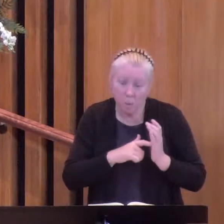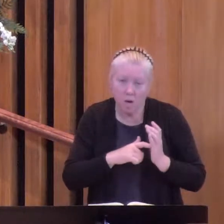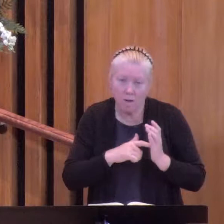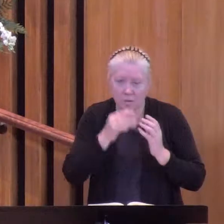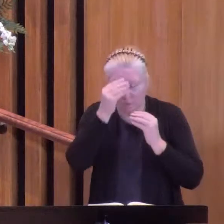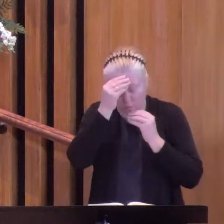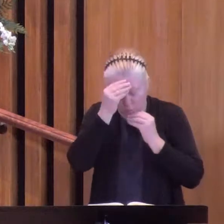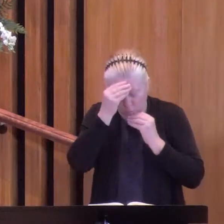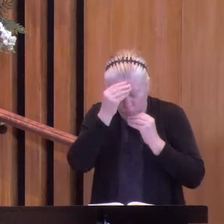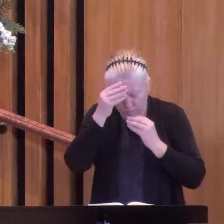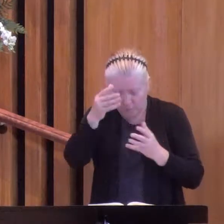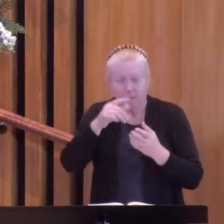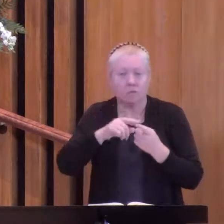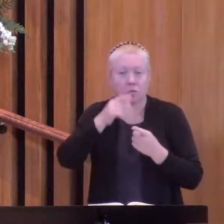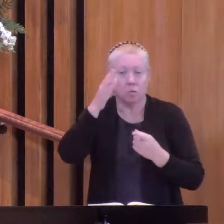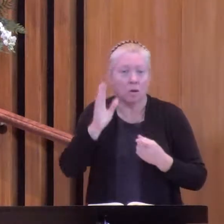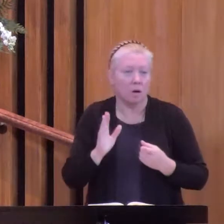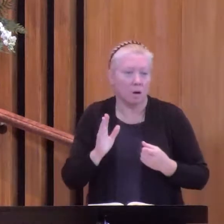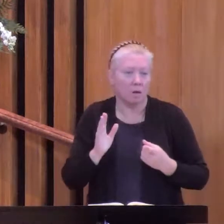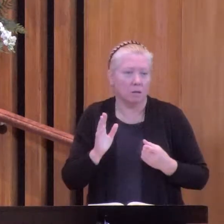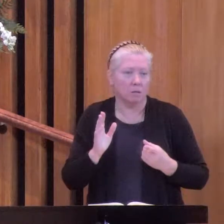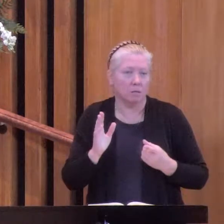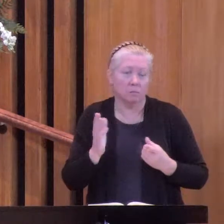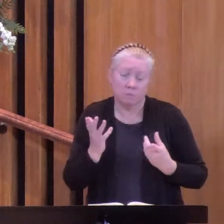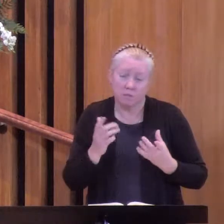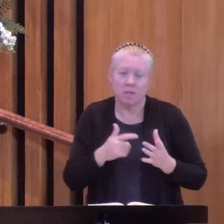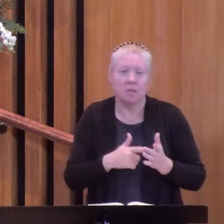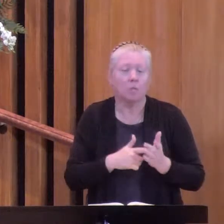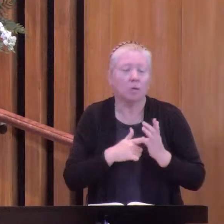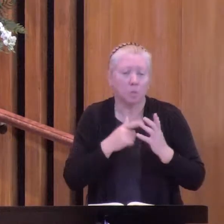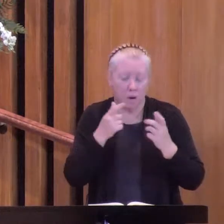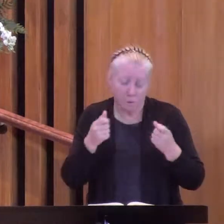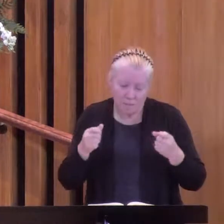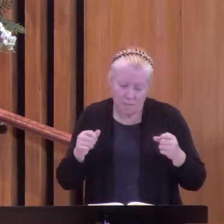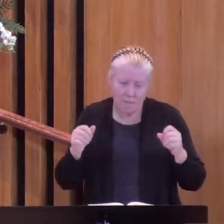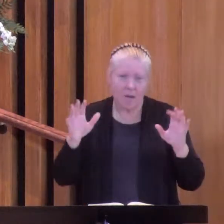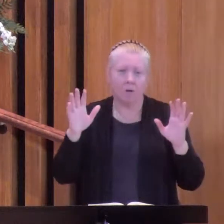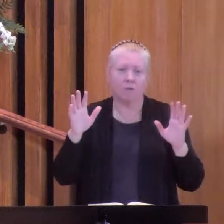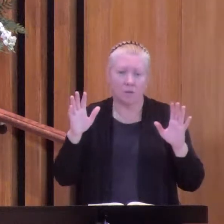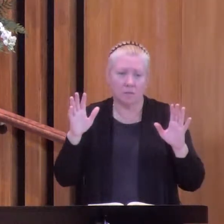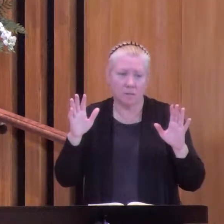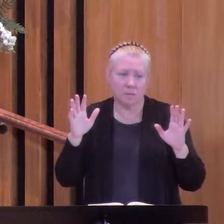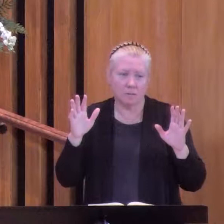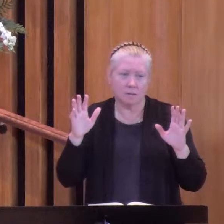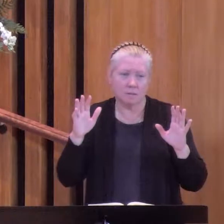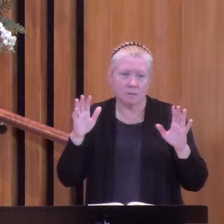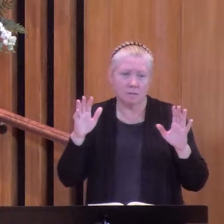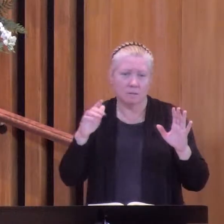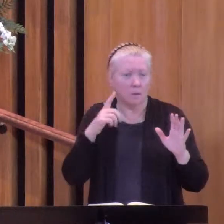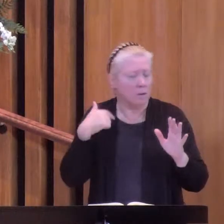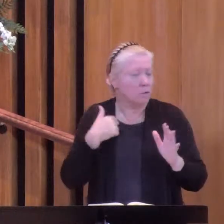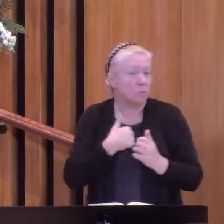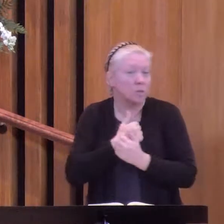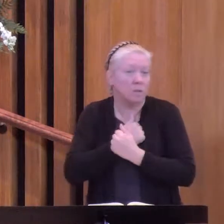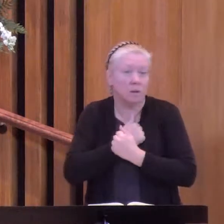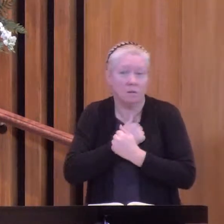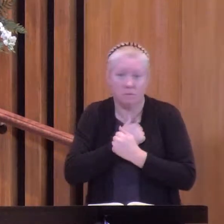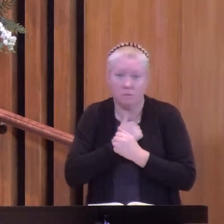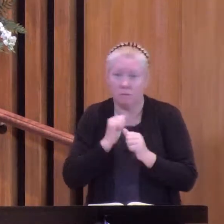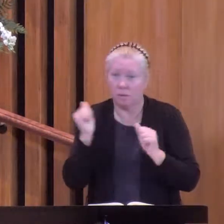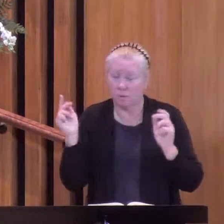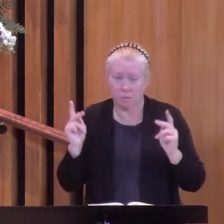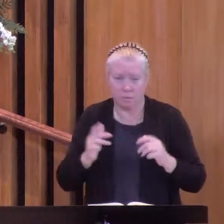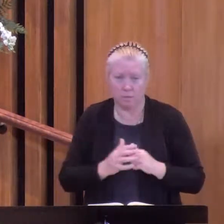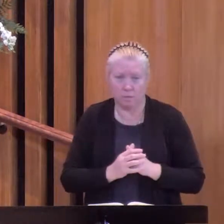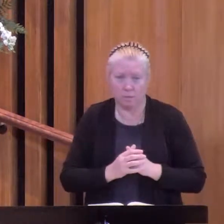sacrifice for the love of others. But we must not allow our focus when we